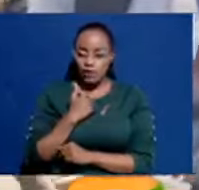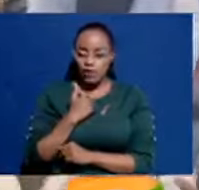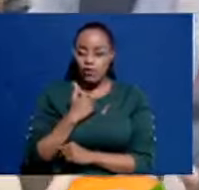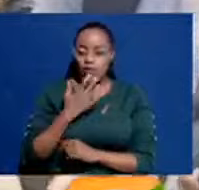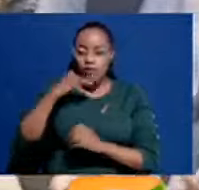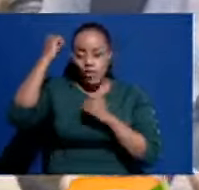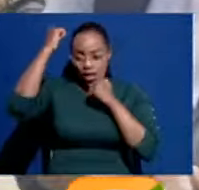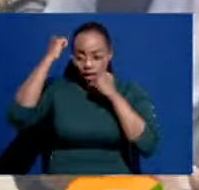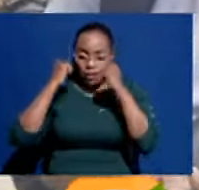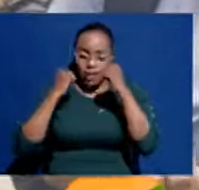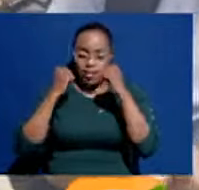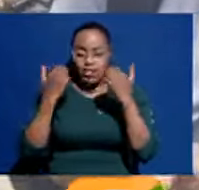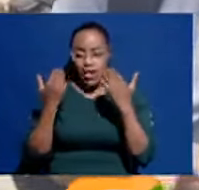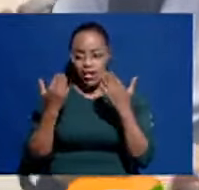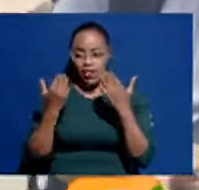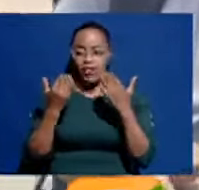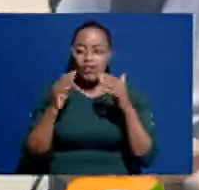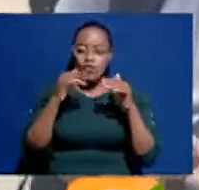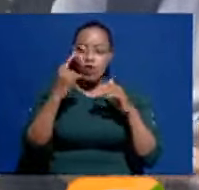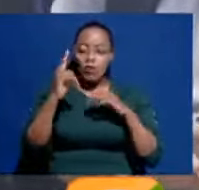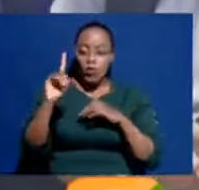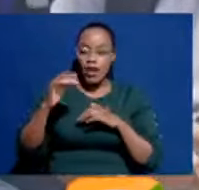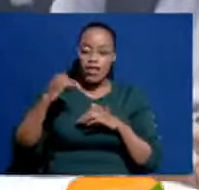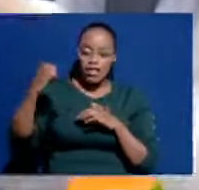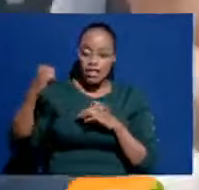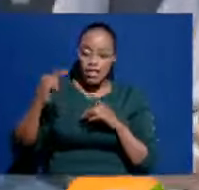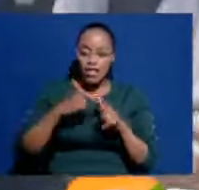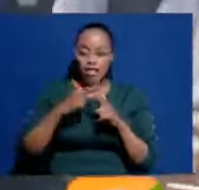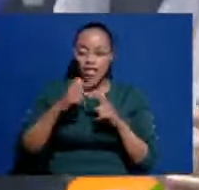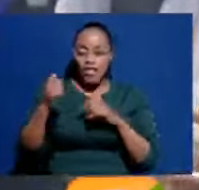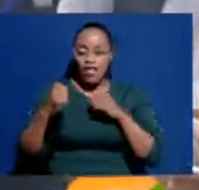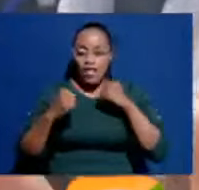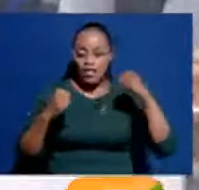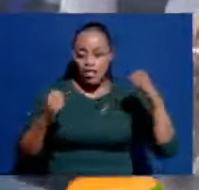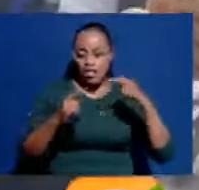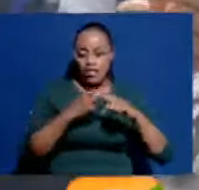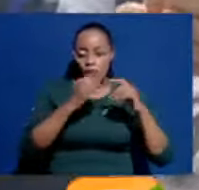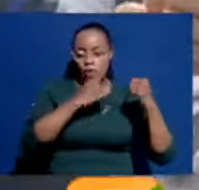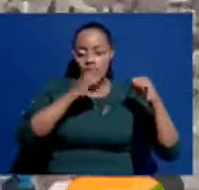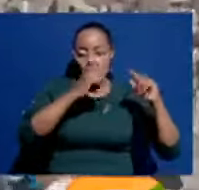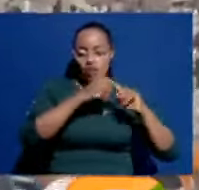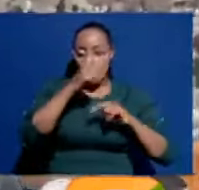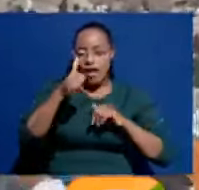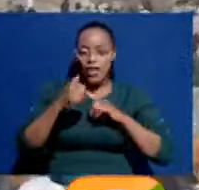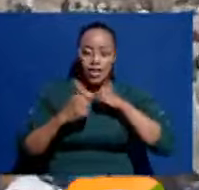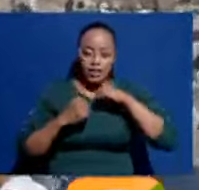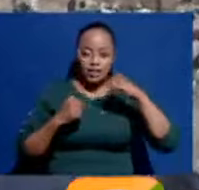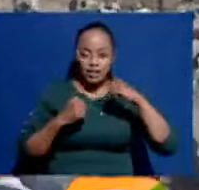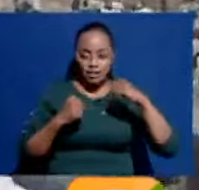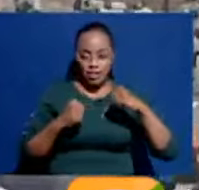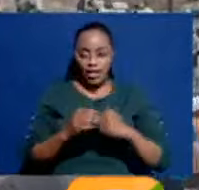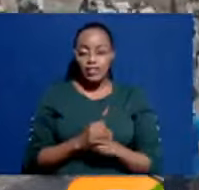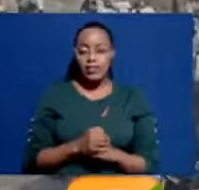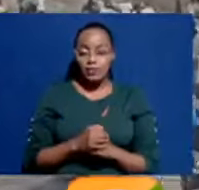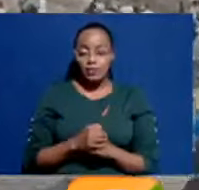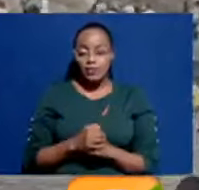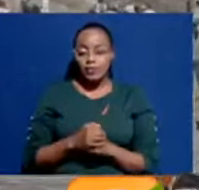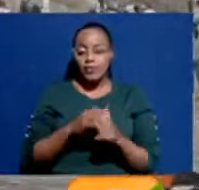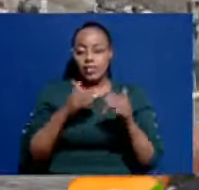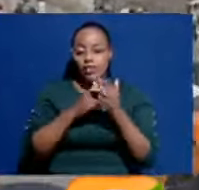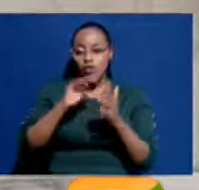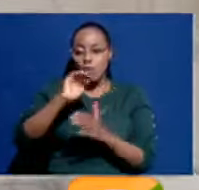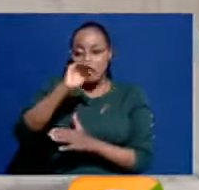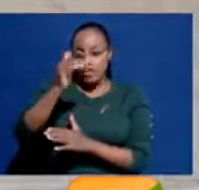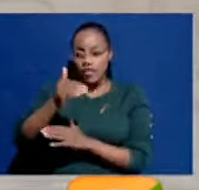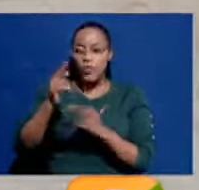military officers from one side, the other part, officials from the other side. The Forbidden City